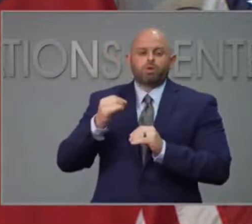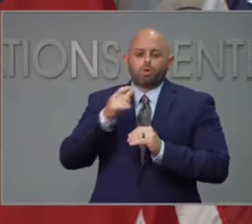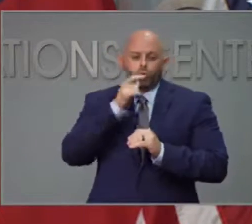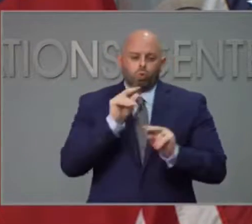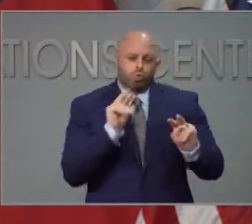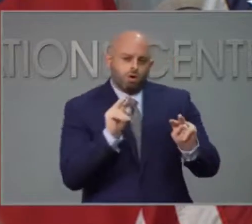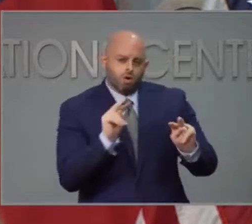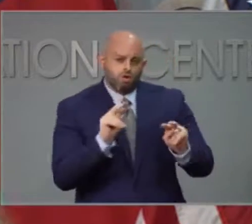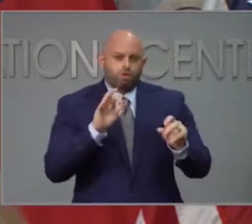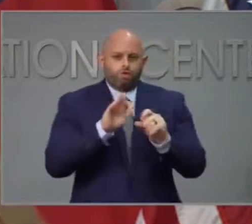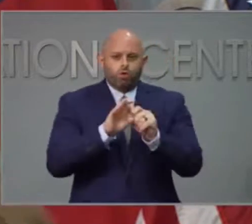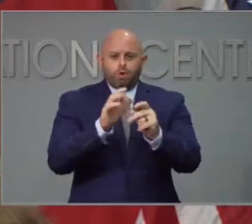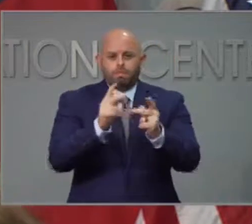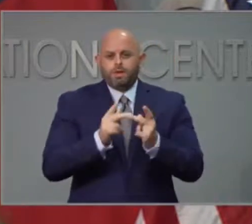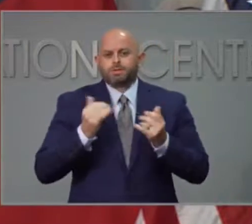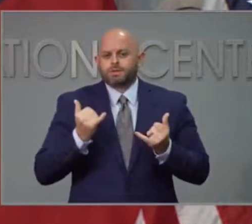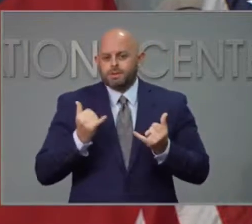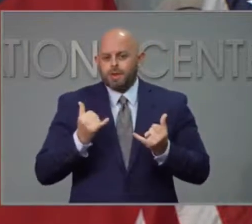monitors.